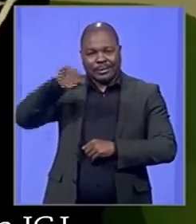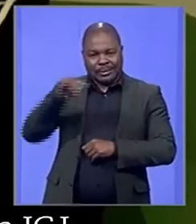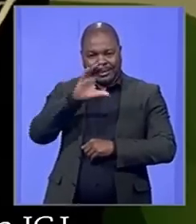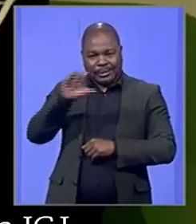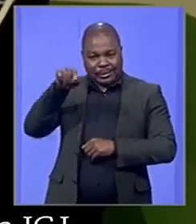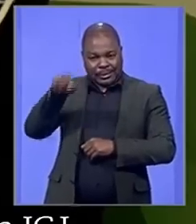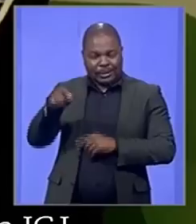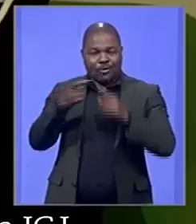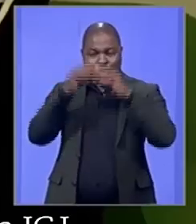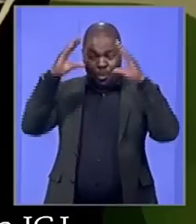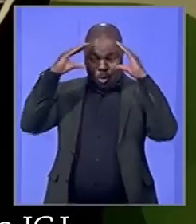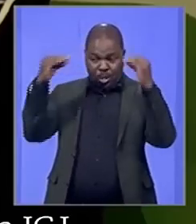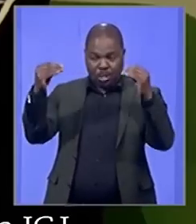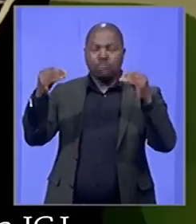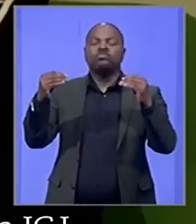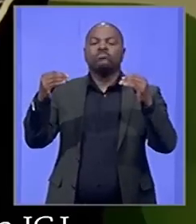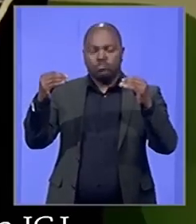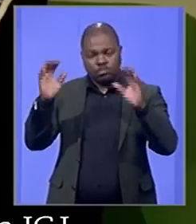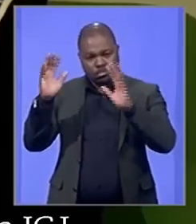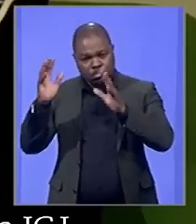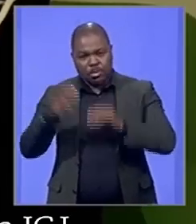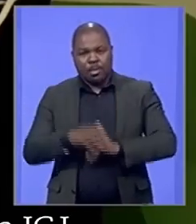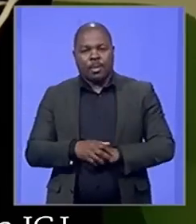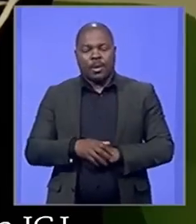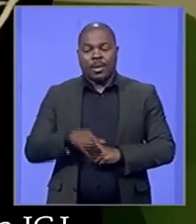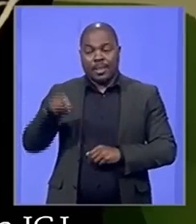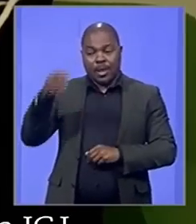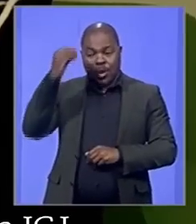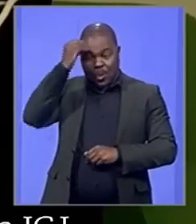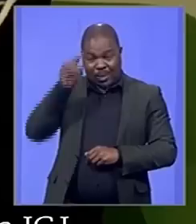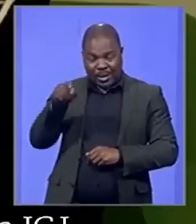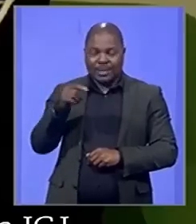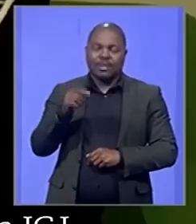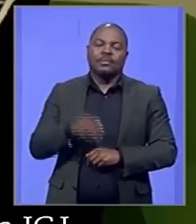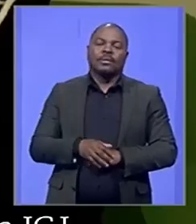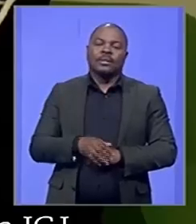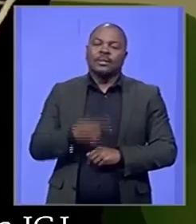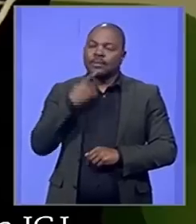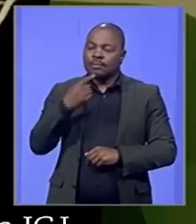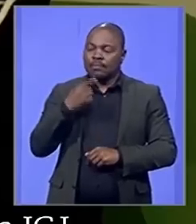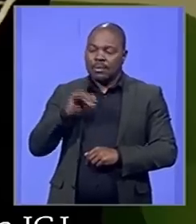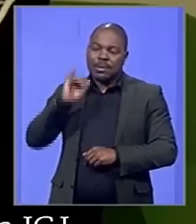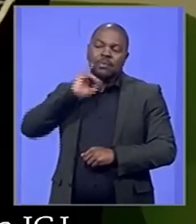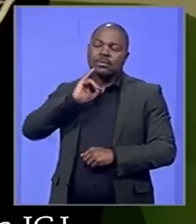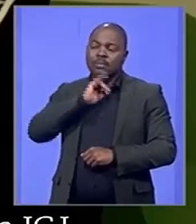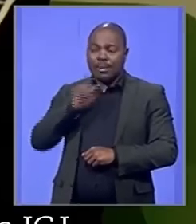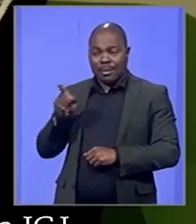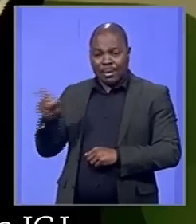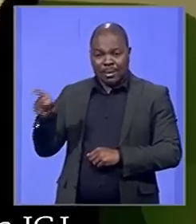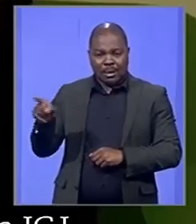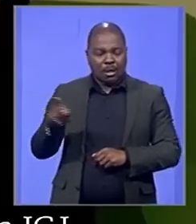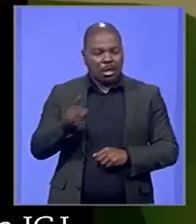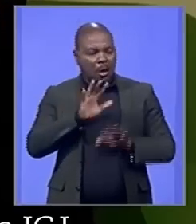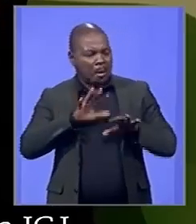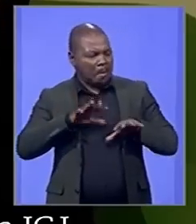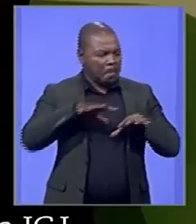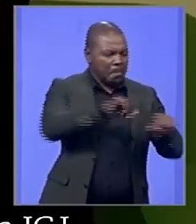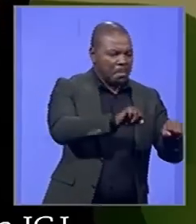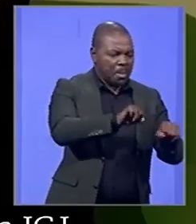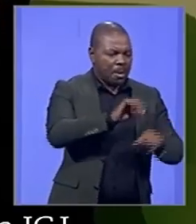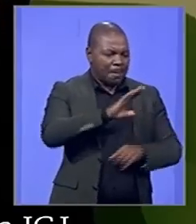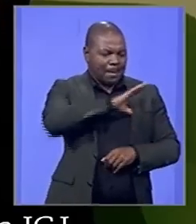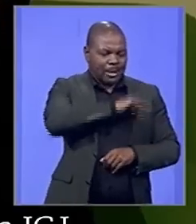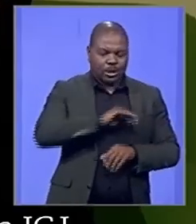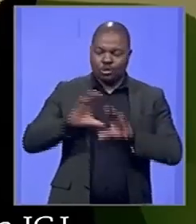The Hague. According to the opinion, Israel is obligated to cease its illegal occupation